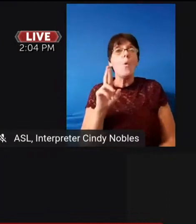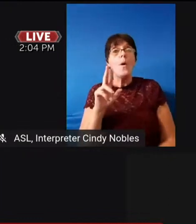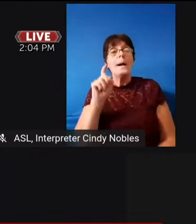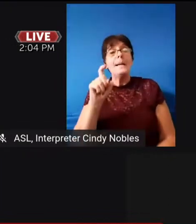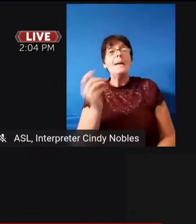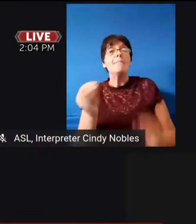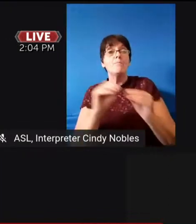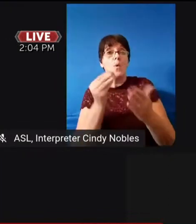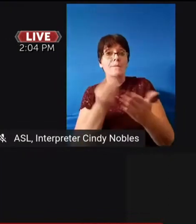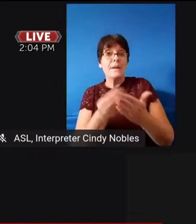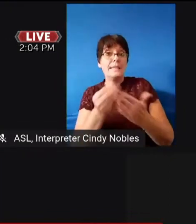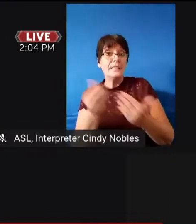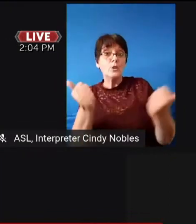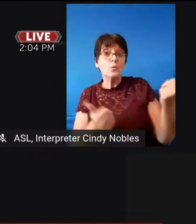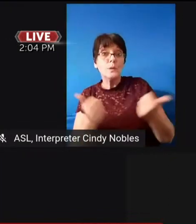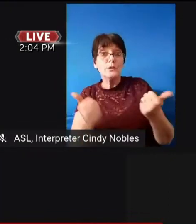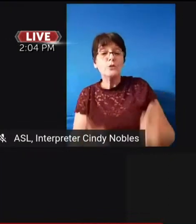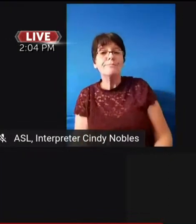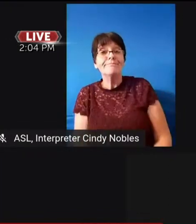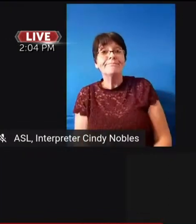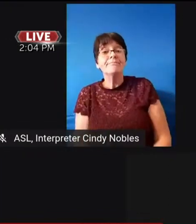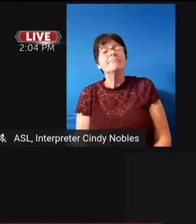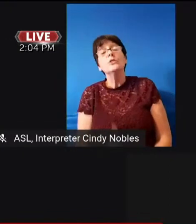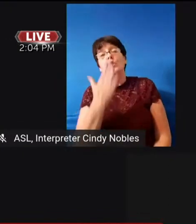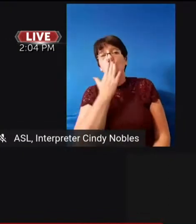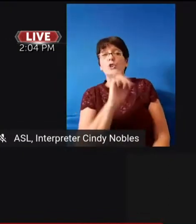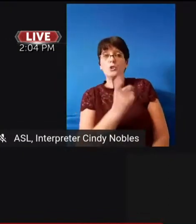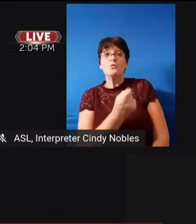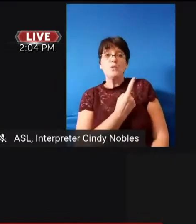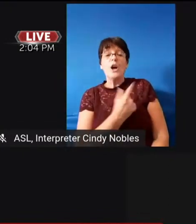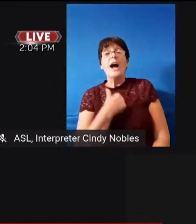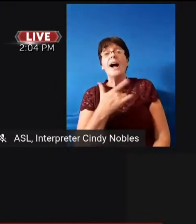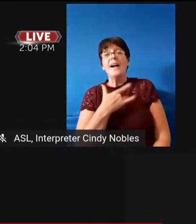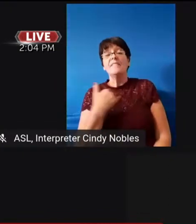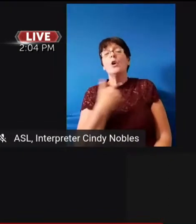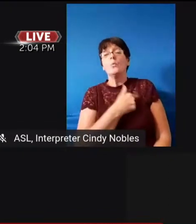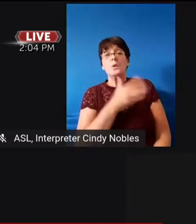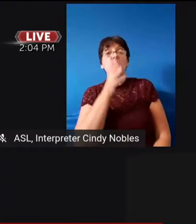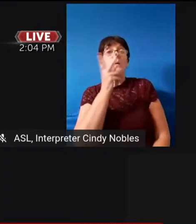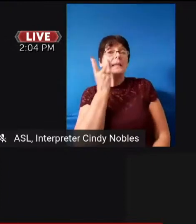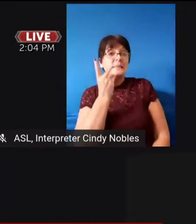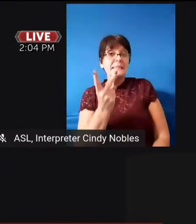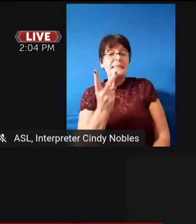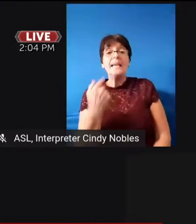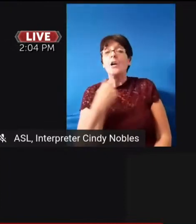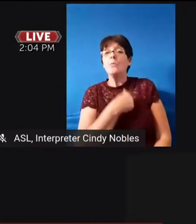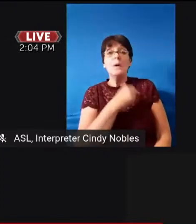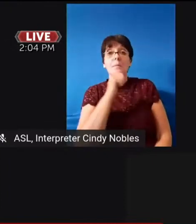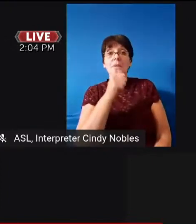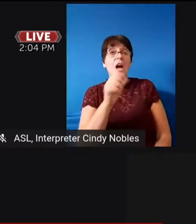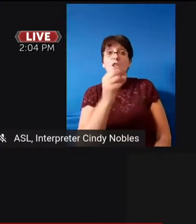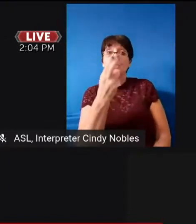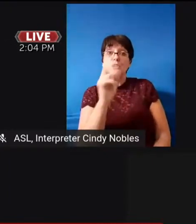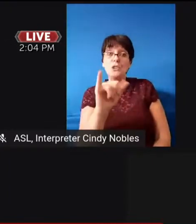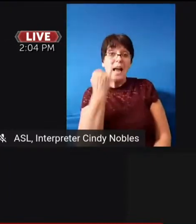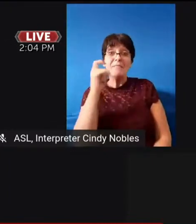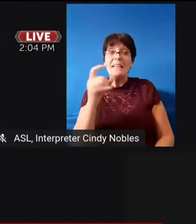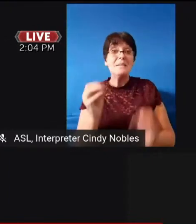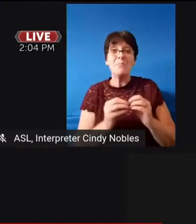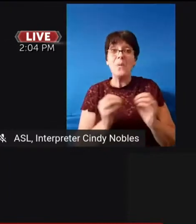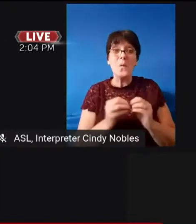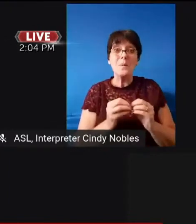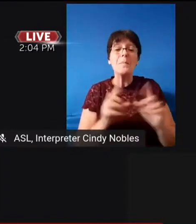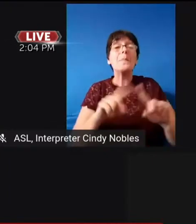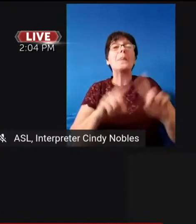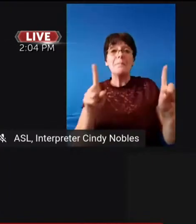funding. Yeah, it's an excellent question. I think we will see. We will not be shy if we need more, but